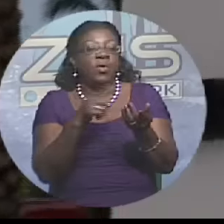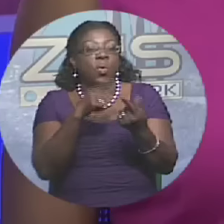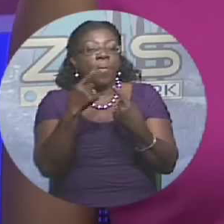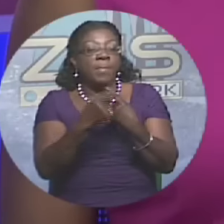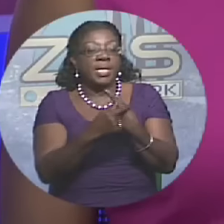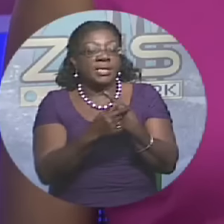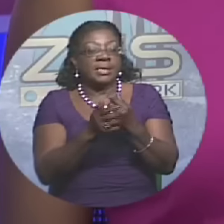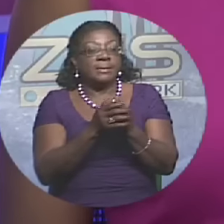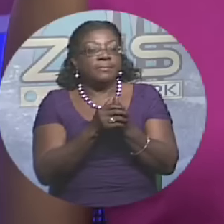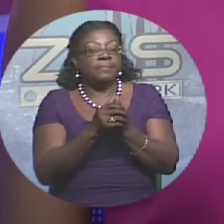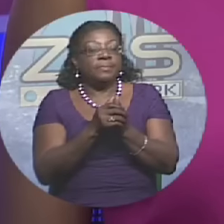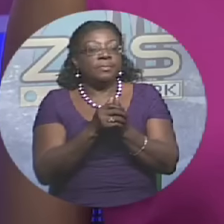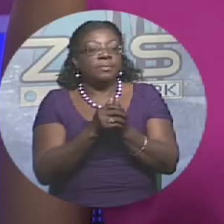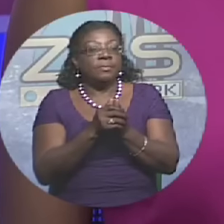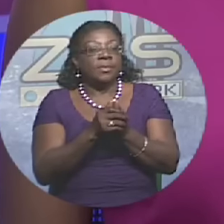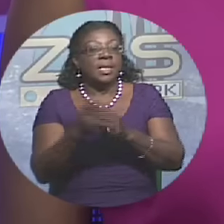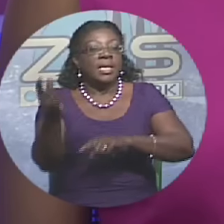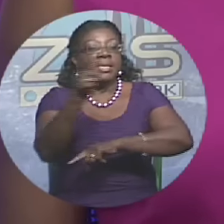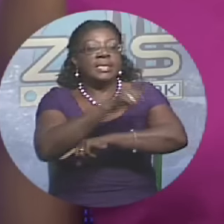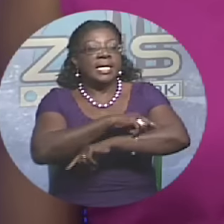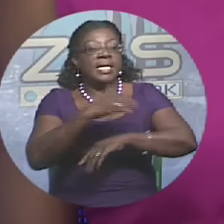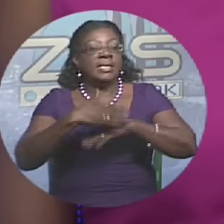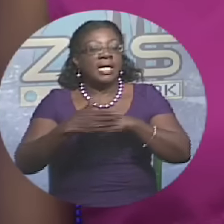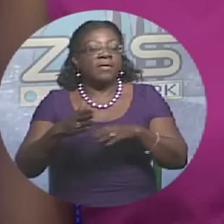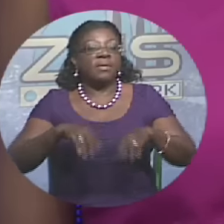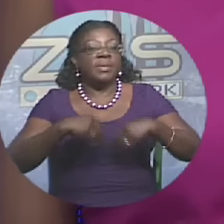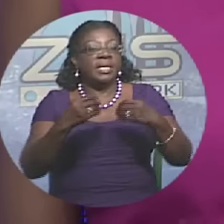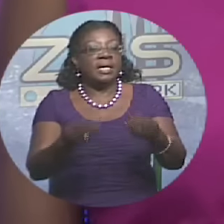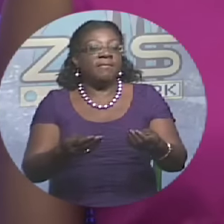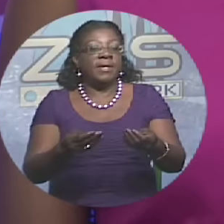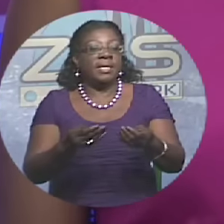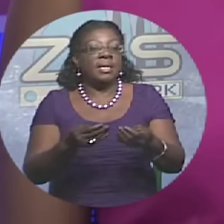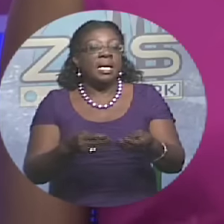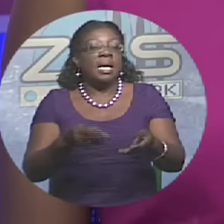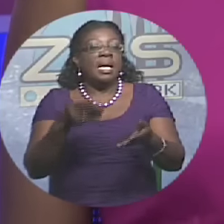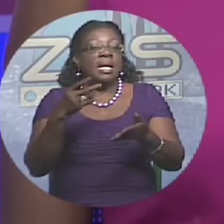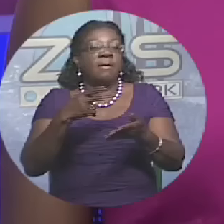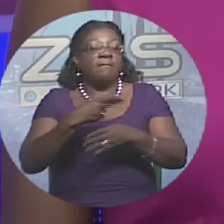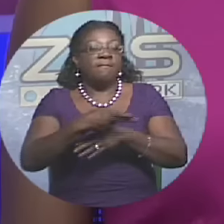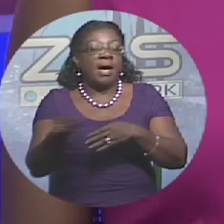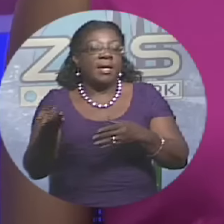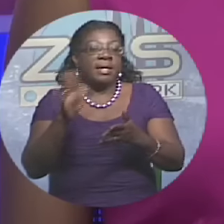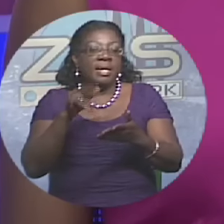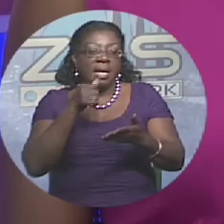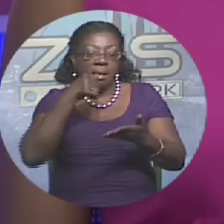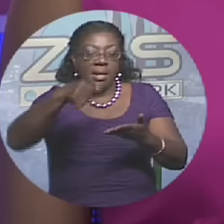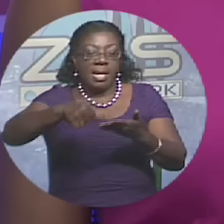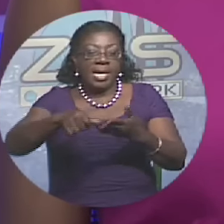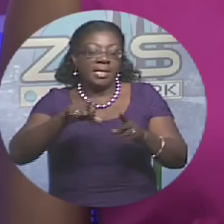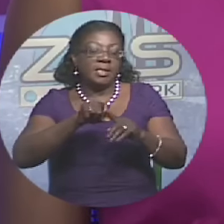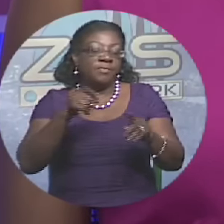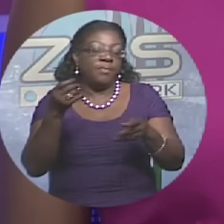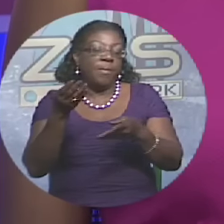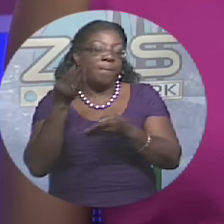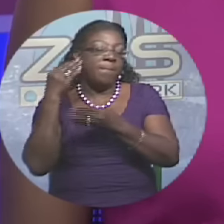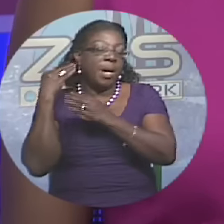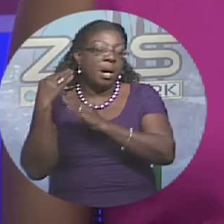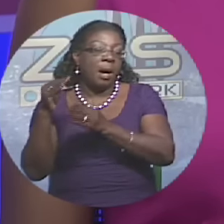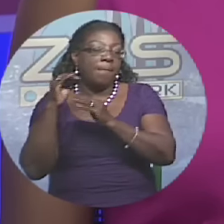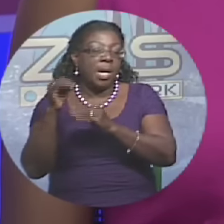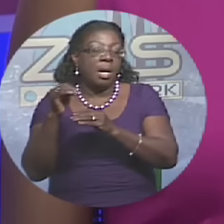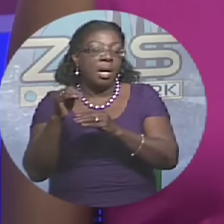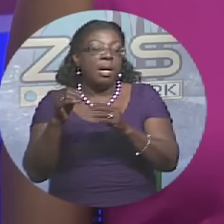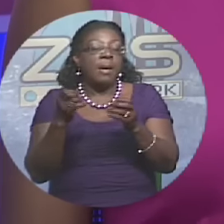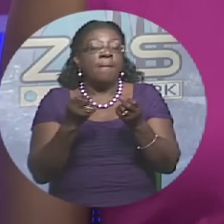News. Days after being given redundancy letters by Bahamar, a number of those displaced workers have headed to the Department